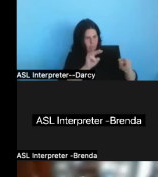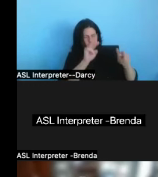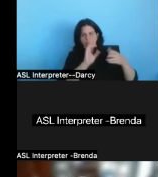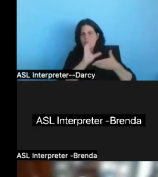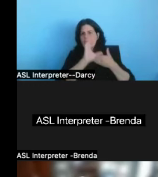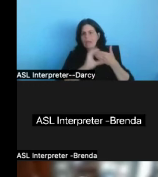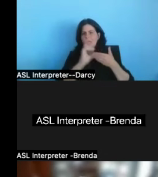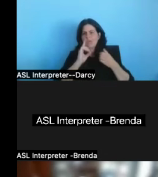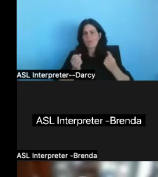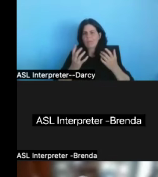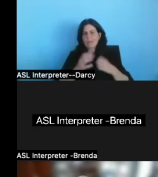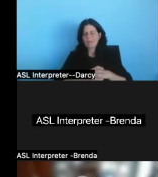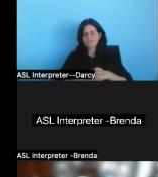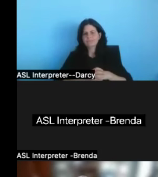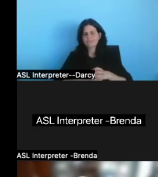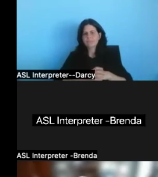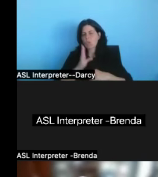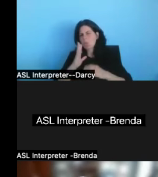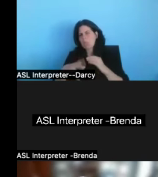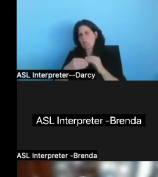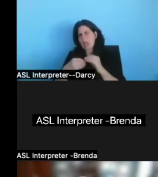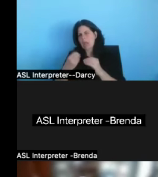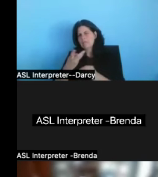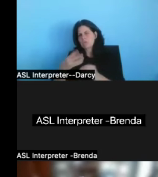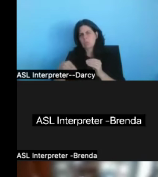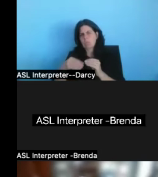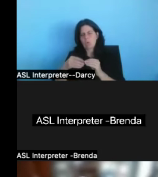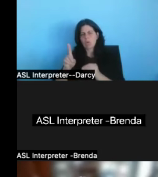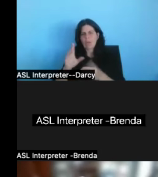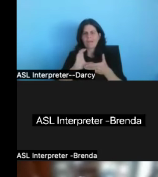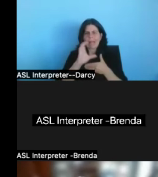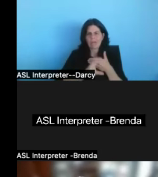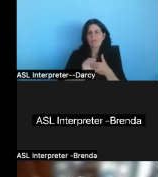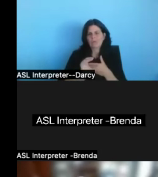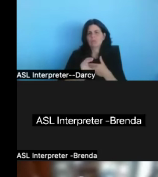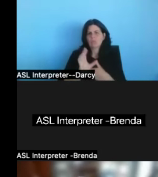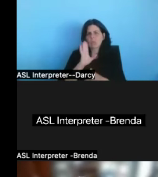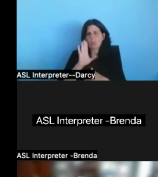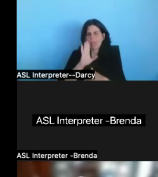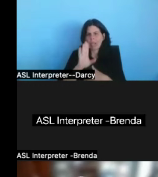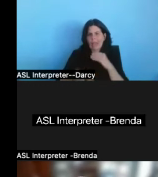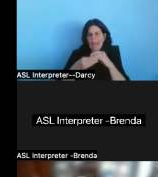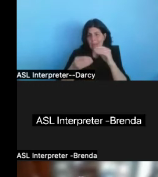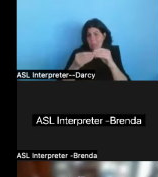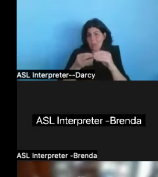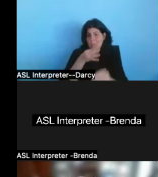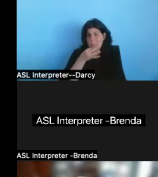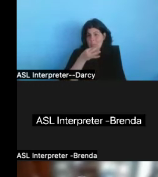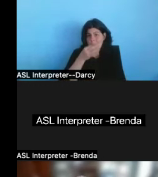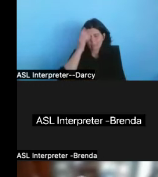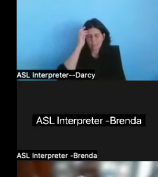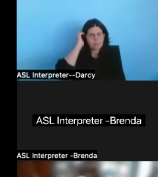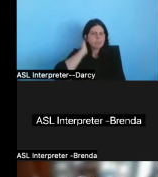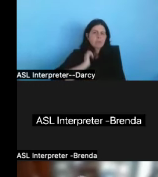We'll be adding a few more to the calendar as well. So reminder, we do have